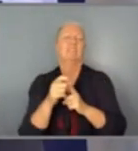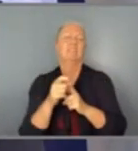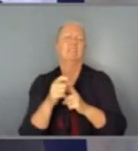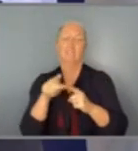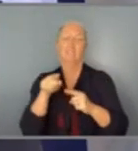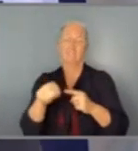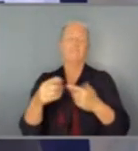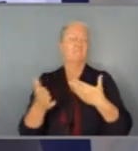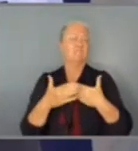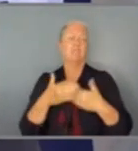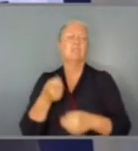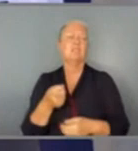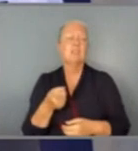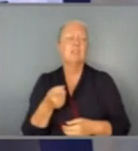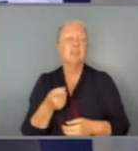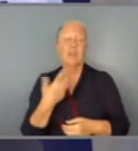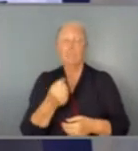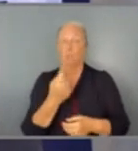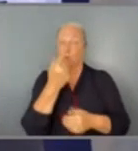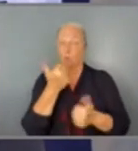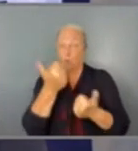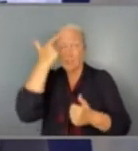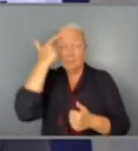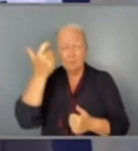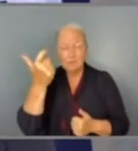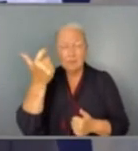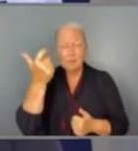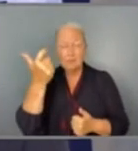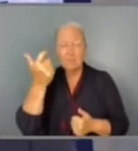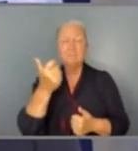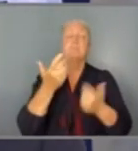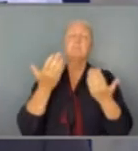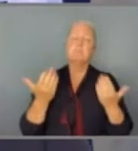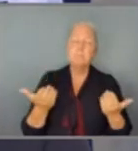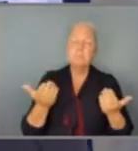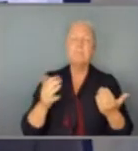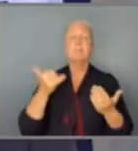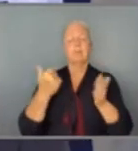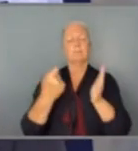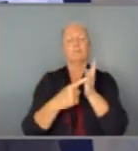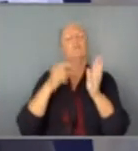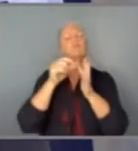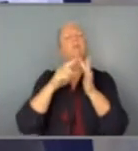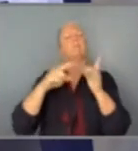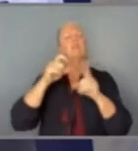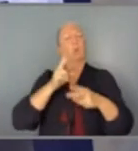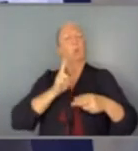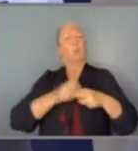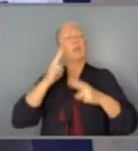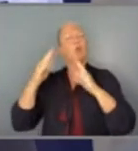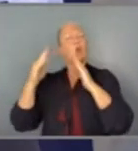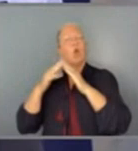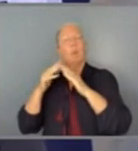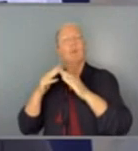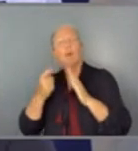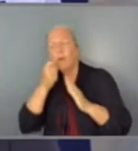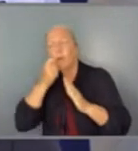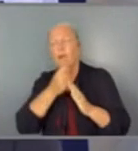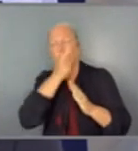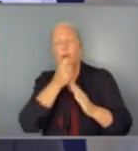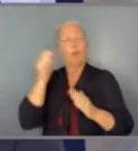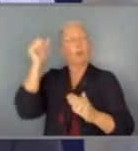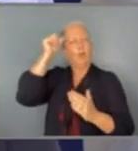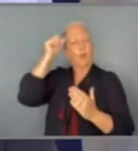a very good suggestion that at the very least they could do is move to rapid antigen testing, but equally there's strong advice which says